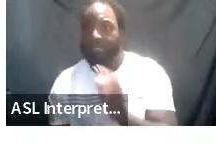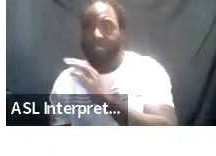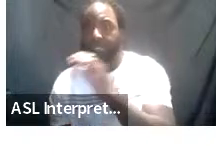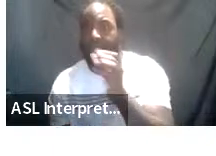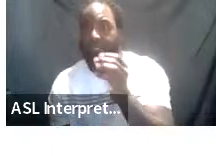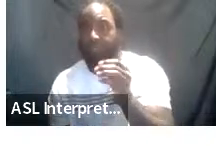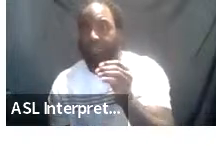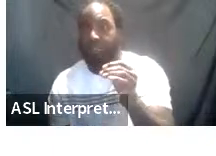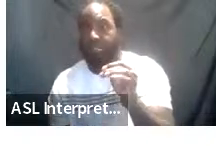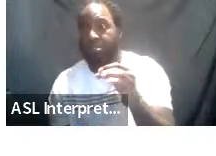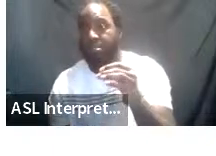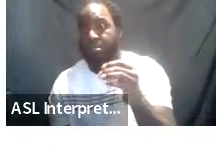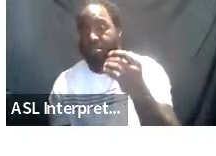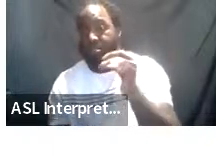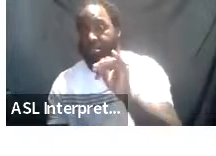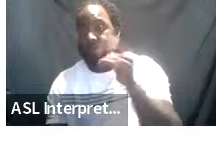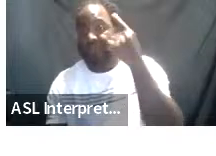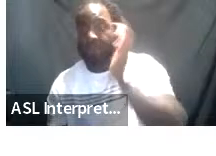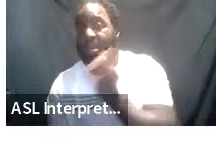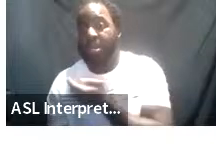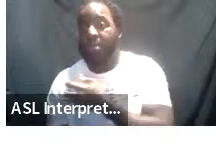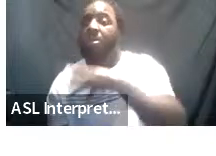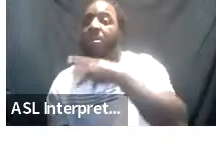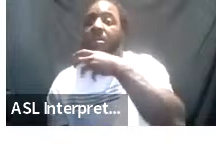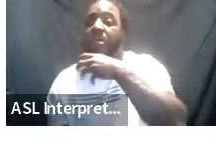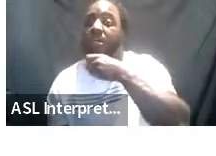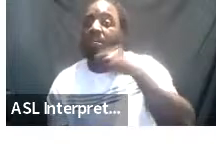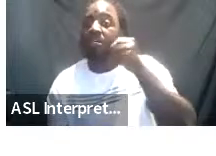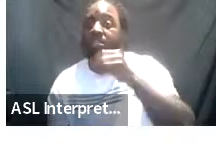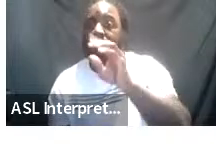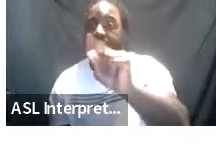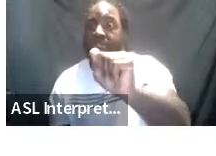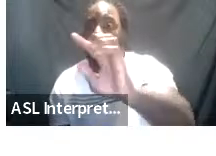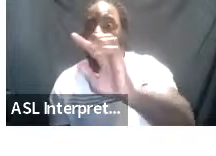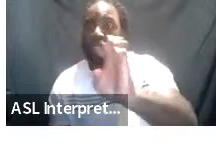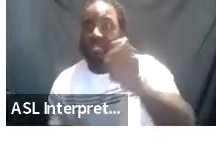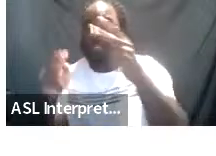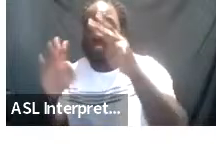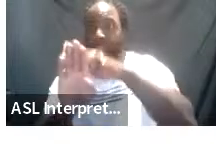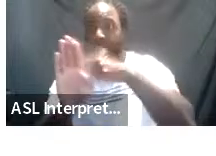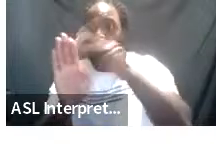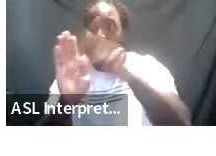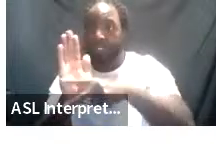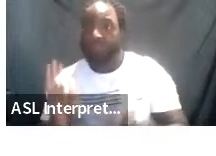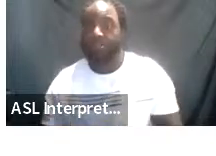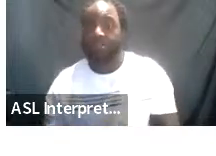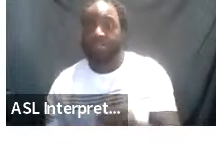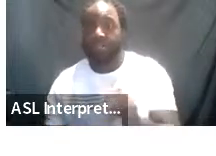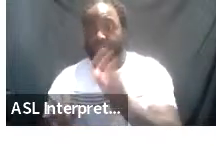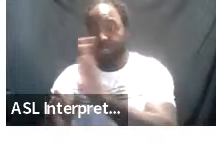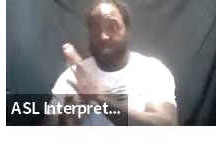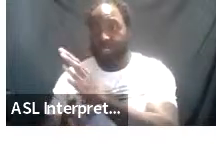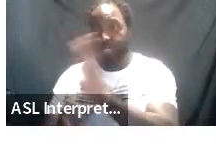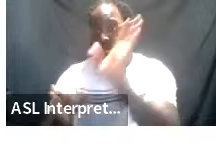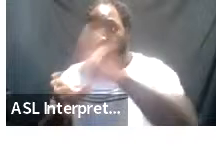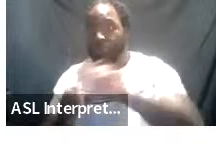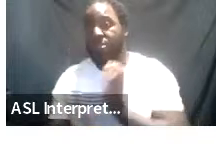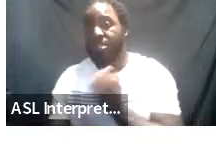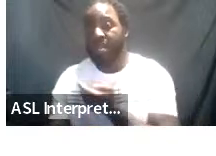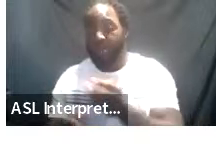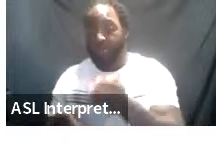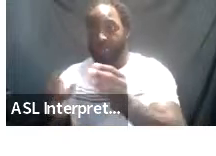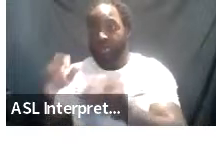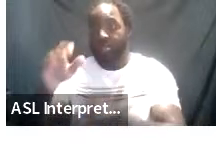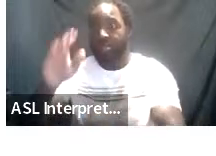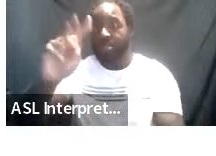our IH programs, including the most recent one, mandatory inclusionary housing, and including the state